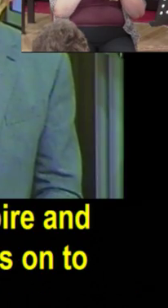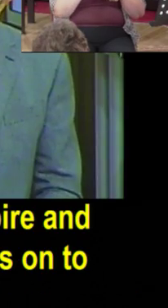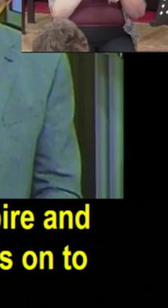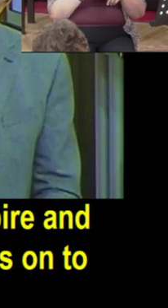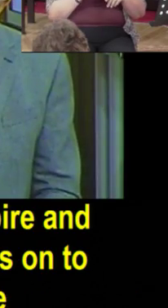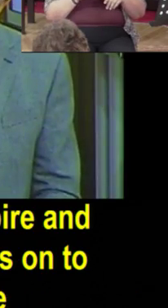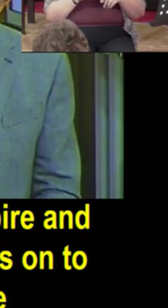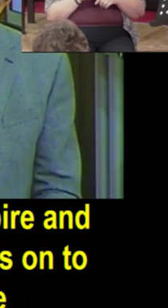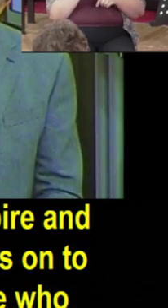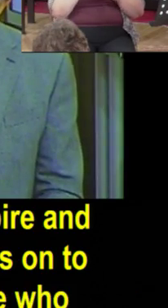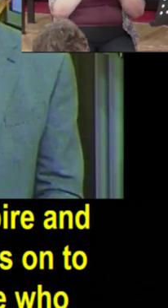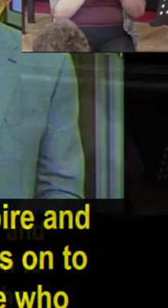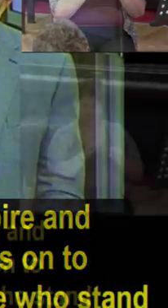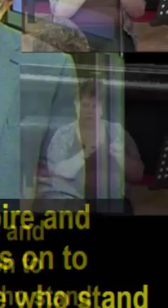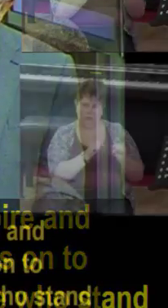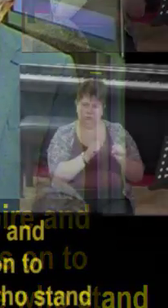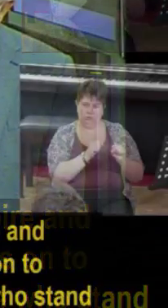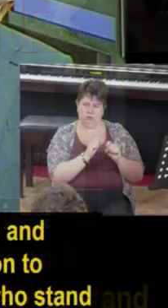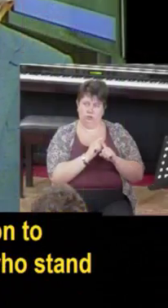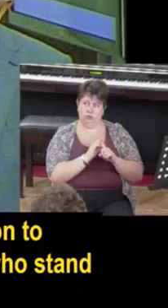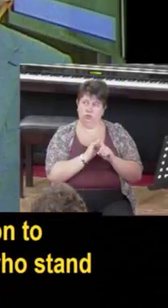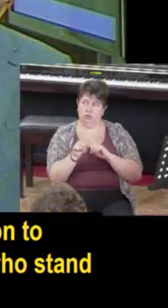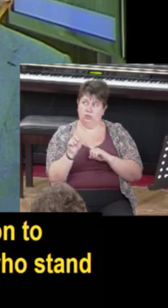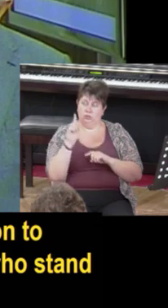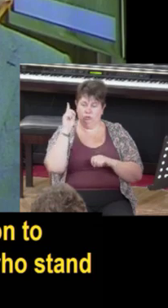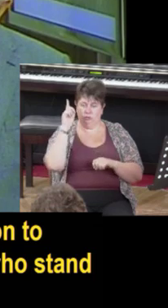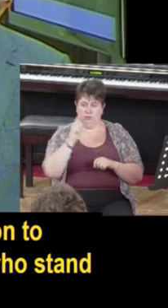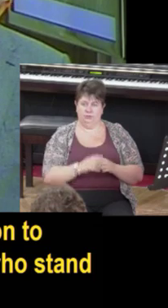and scoffs at this challenge to his authority.